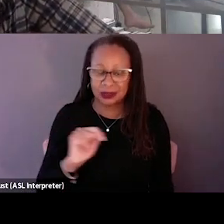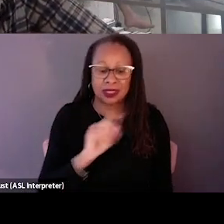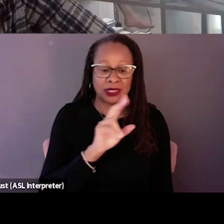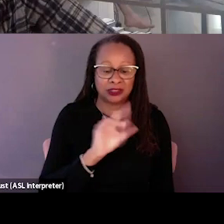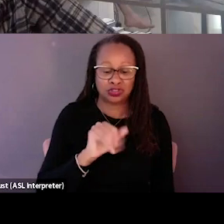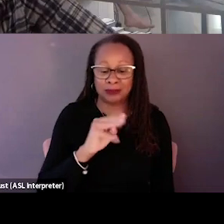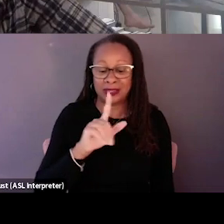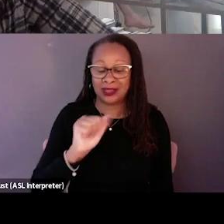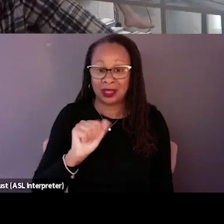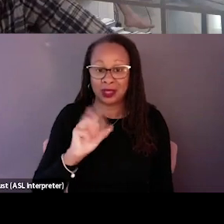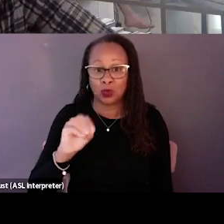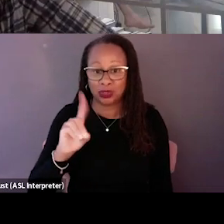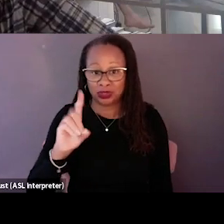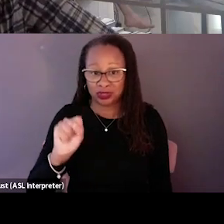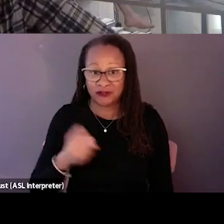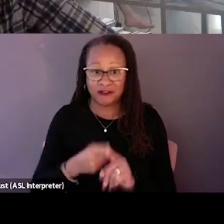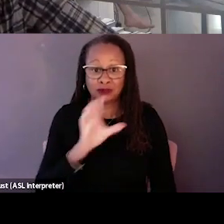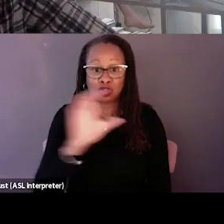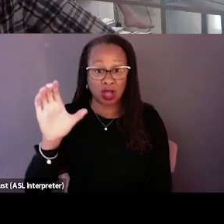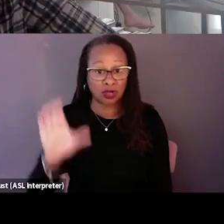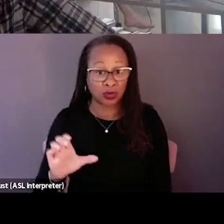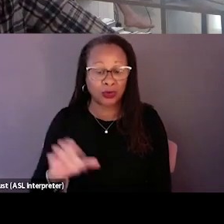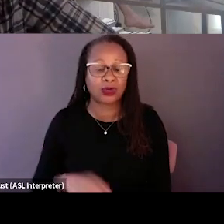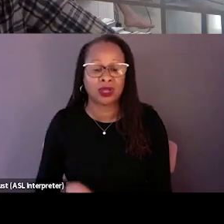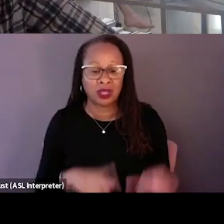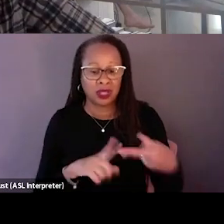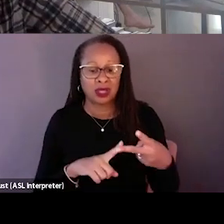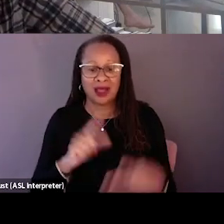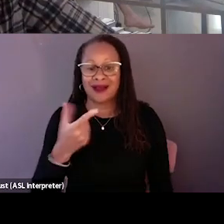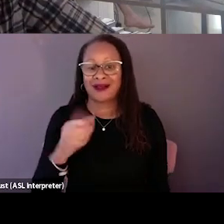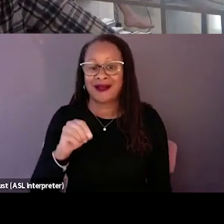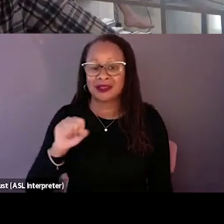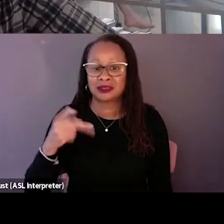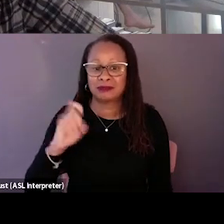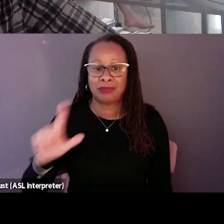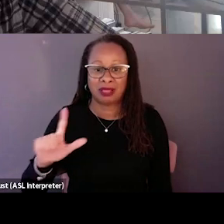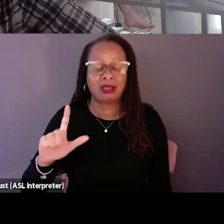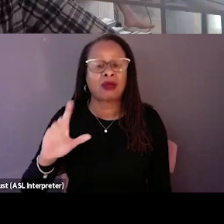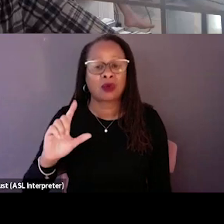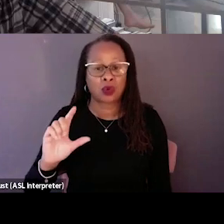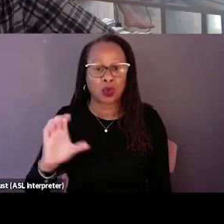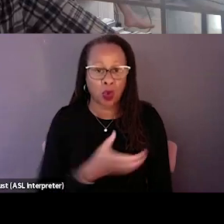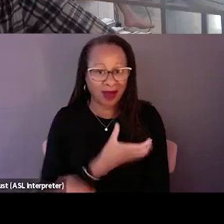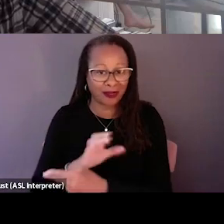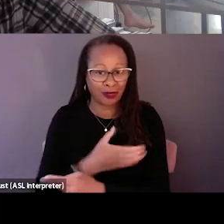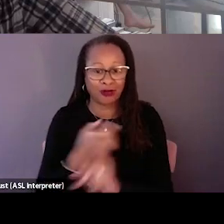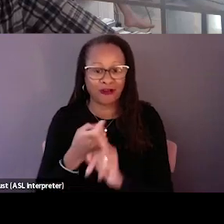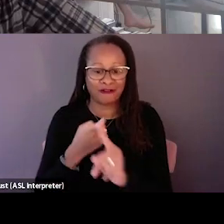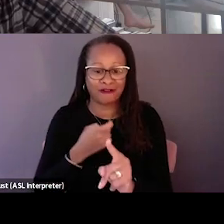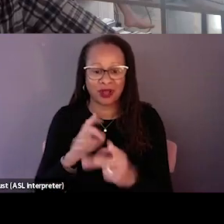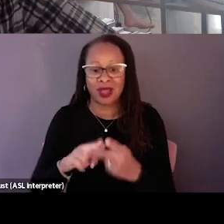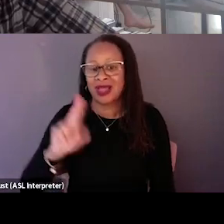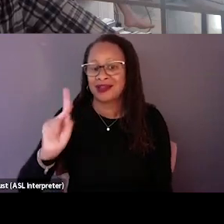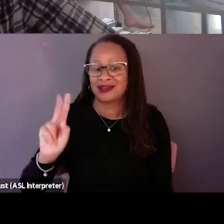of Chicago. We use a gospel choir out of